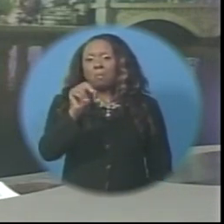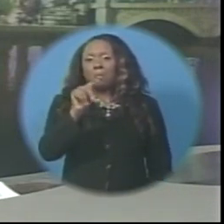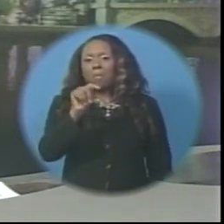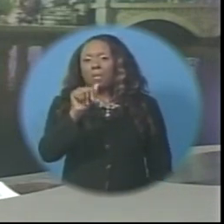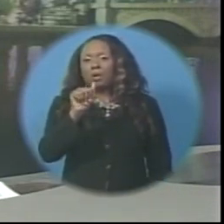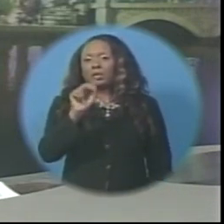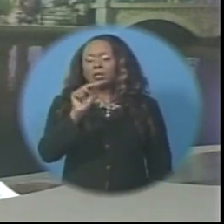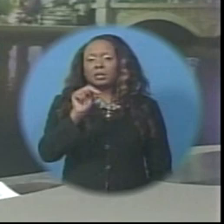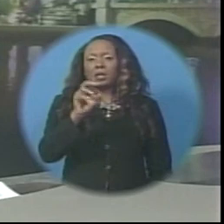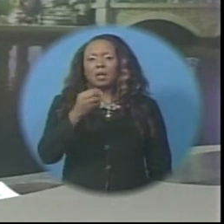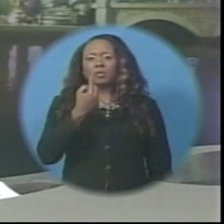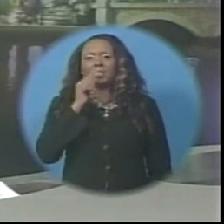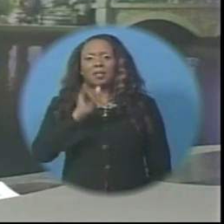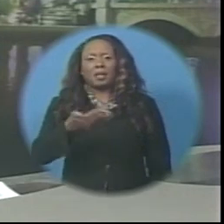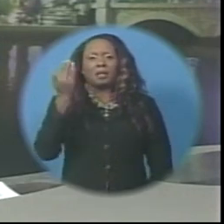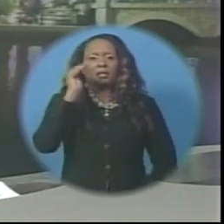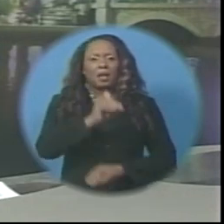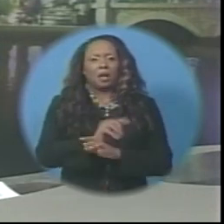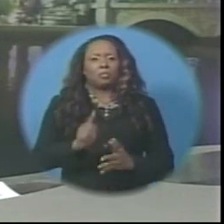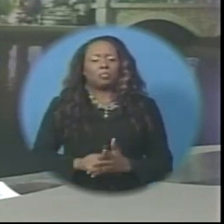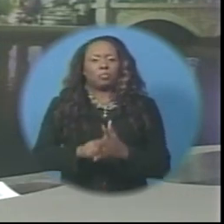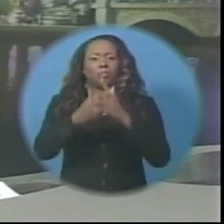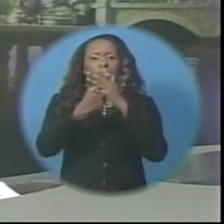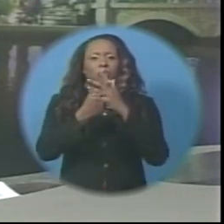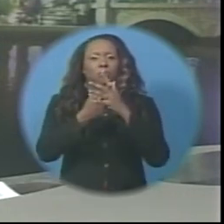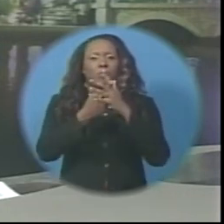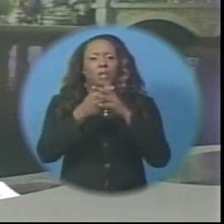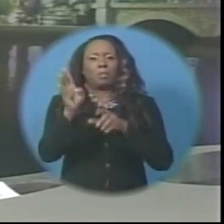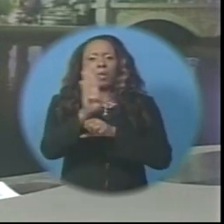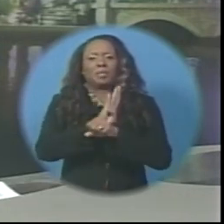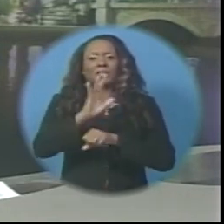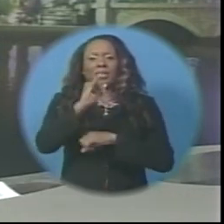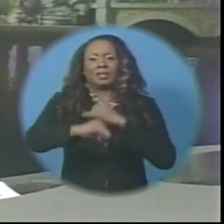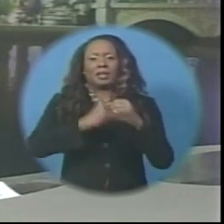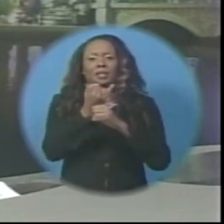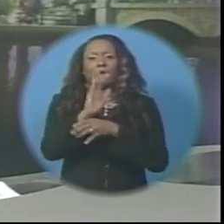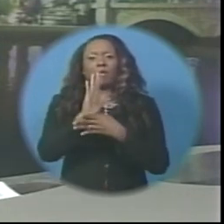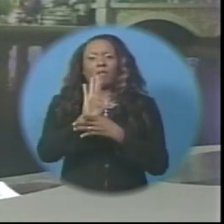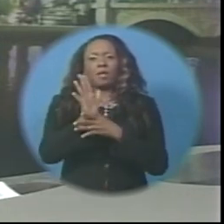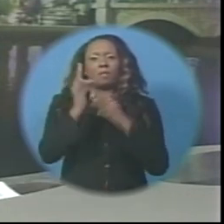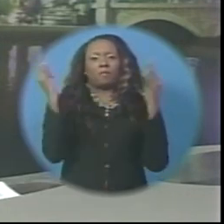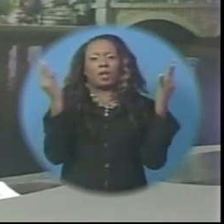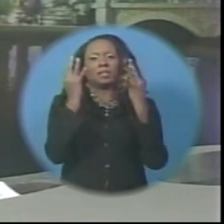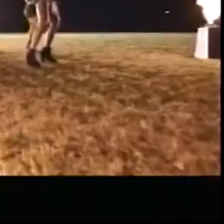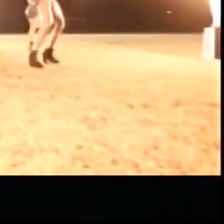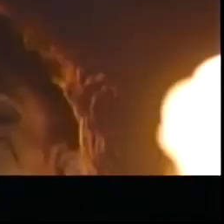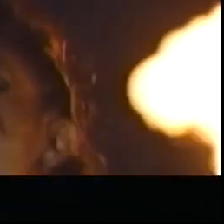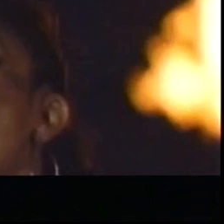made the plea last night at the official opening of the inaugural Barbados International Film Festival.